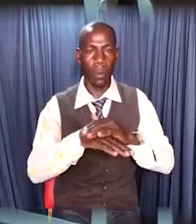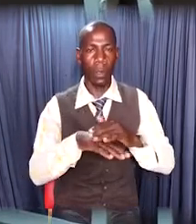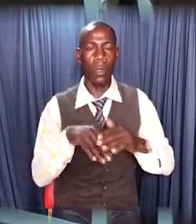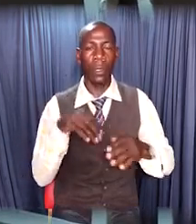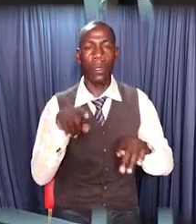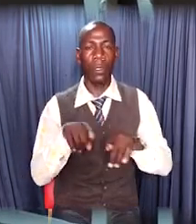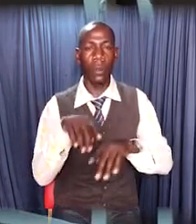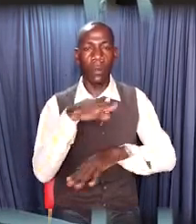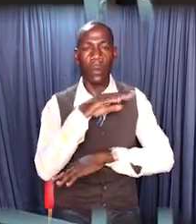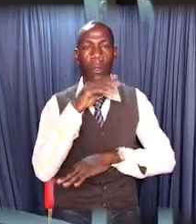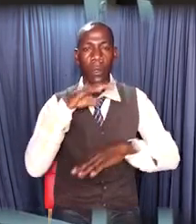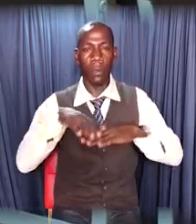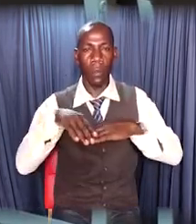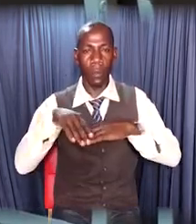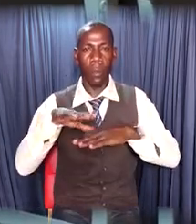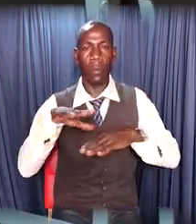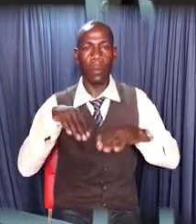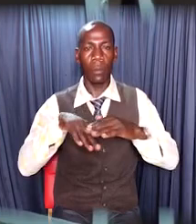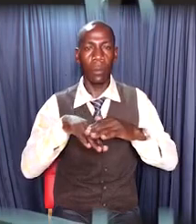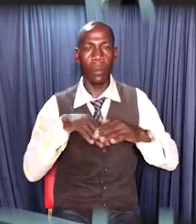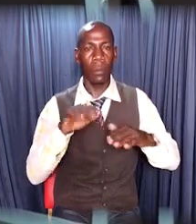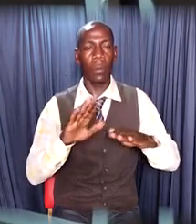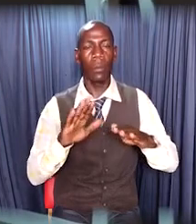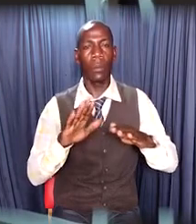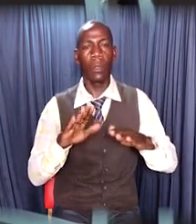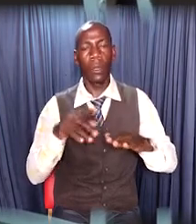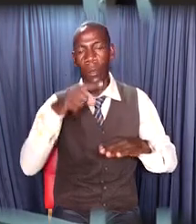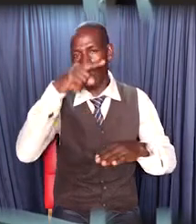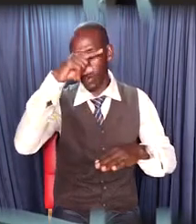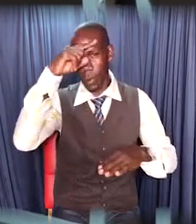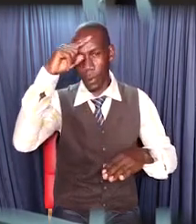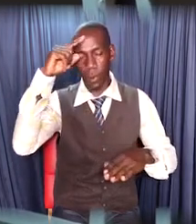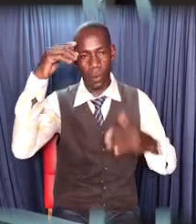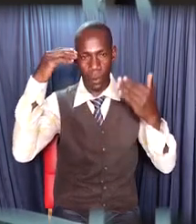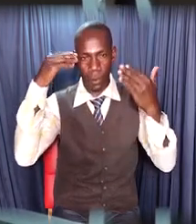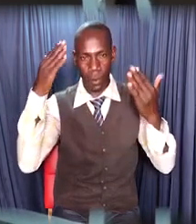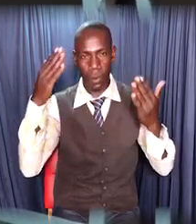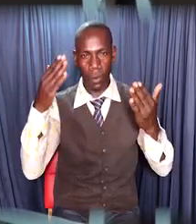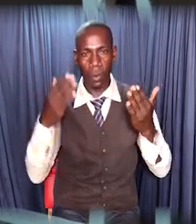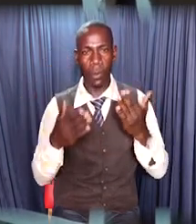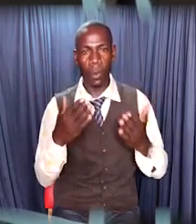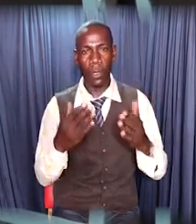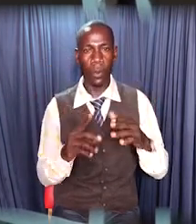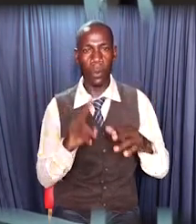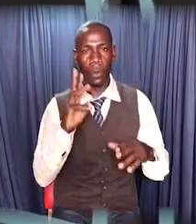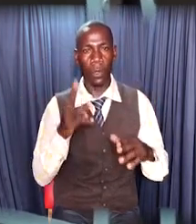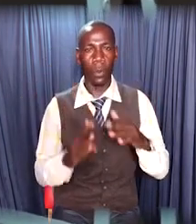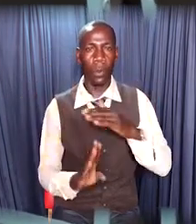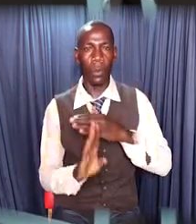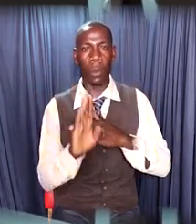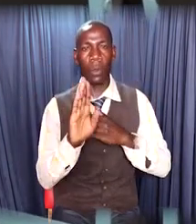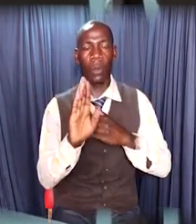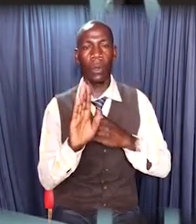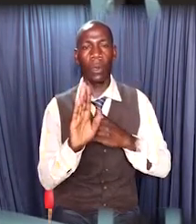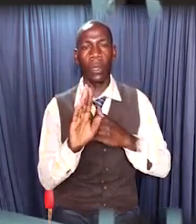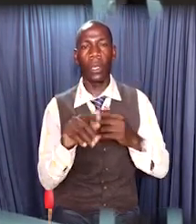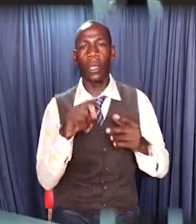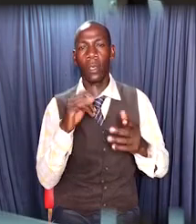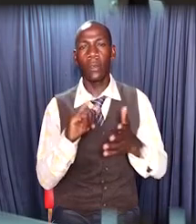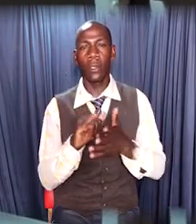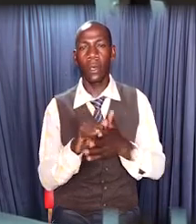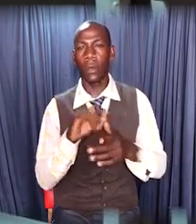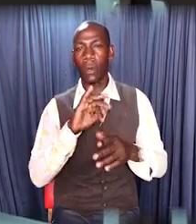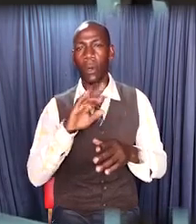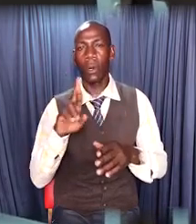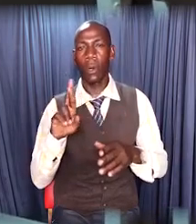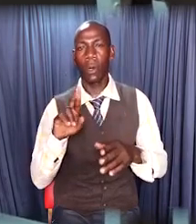wala jioni usiuzuie mkono wako. Kwa maana wewe hujui ni zipi zitakazofanikiwa, kama ni hii au